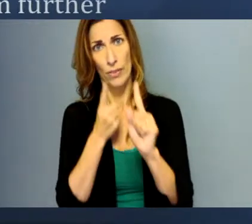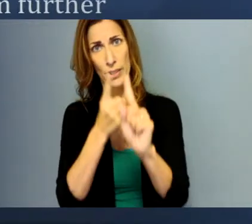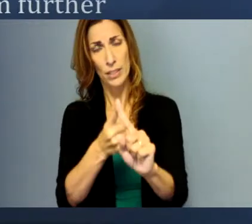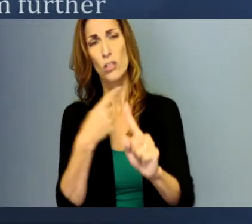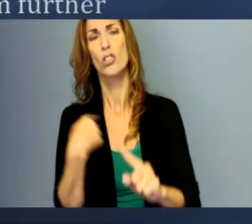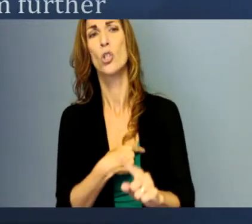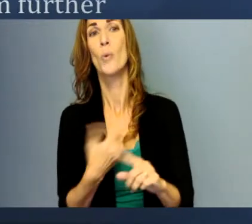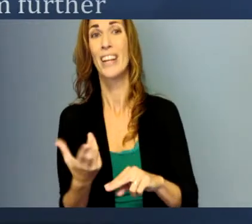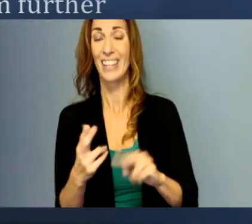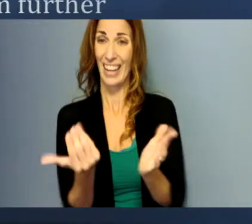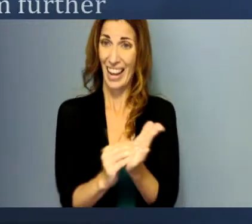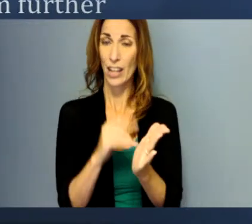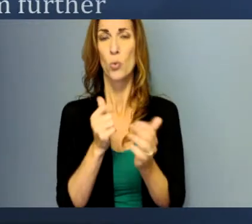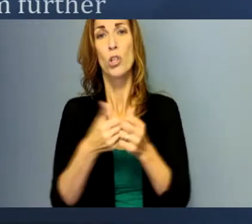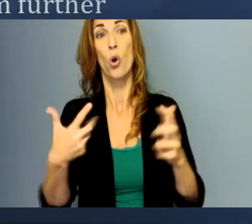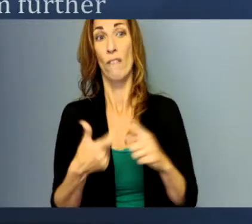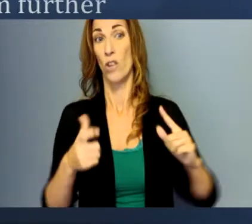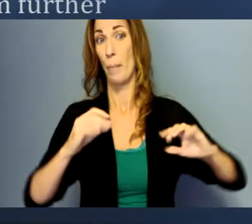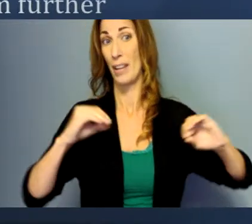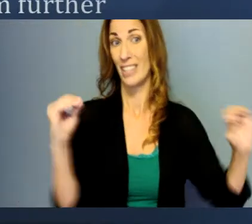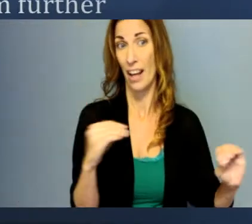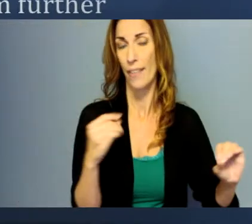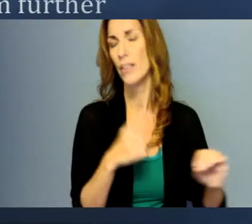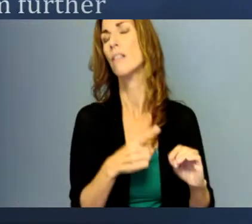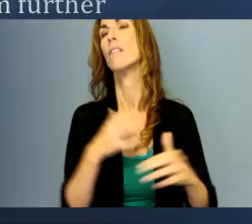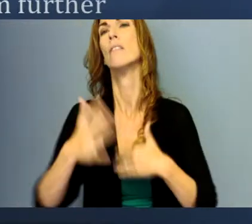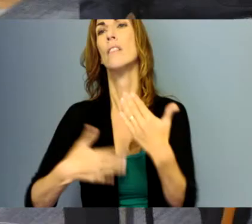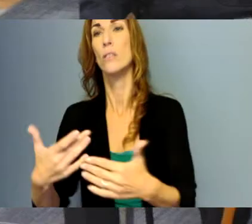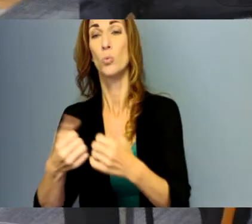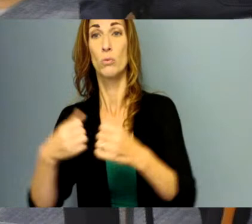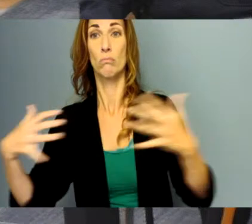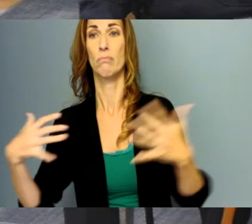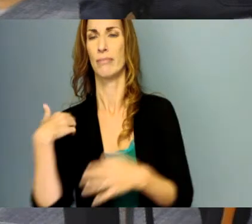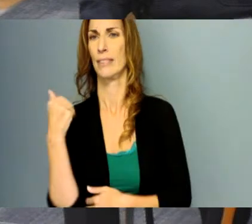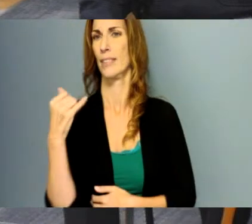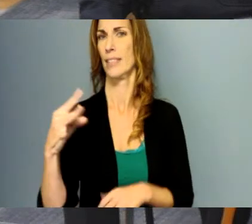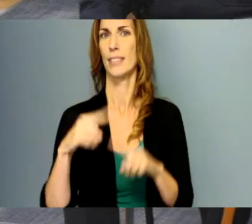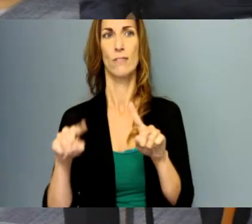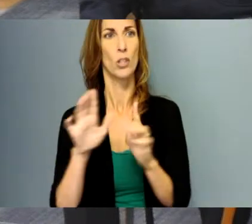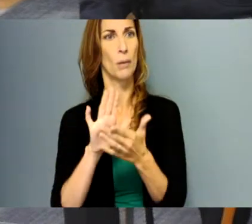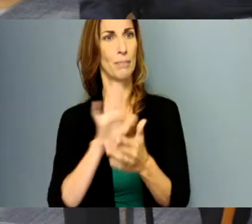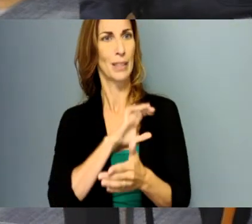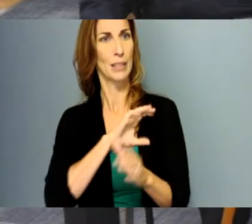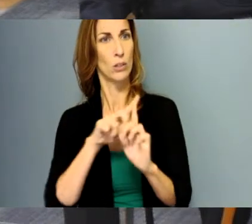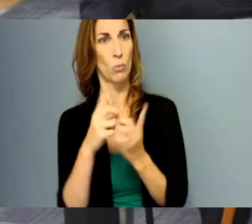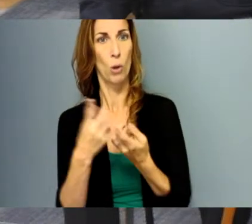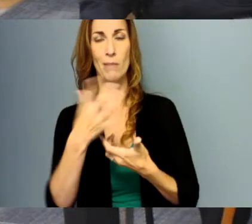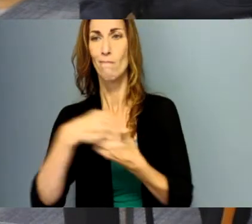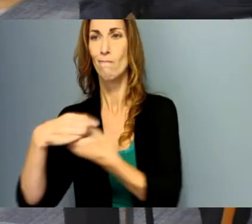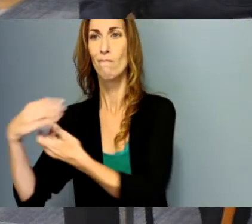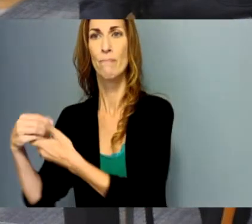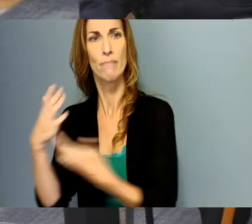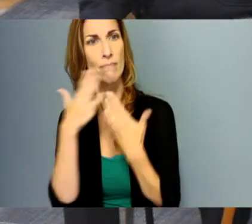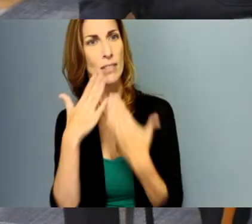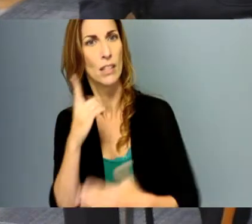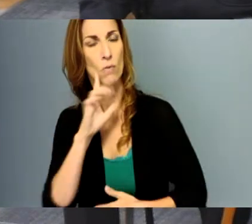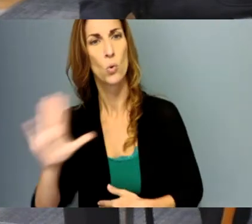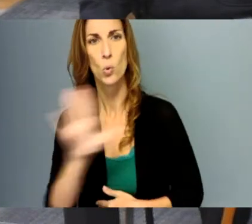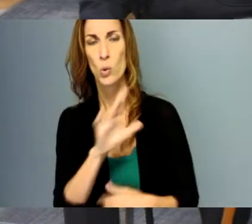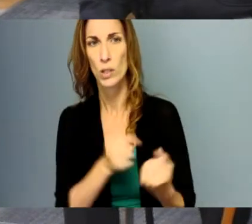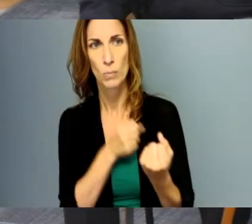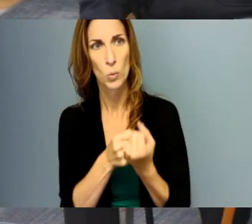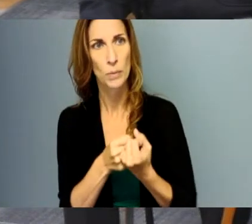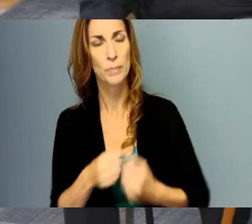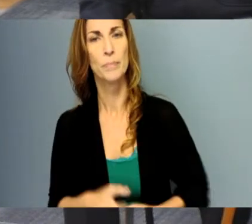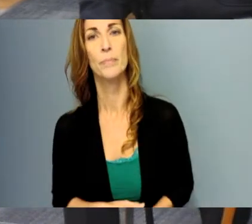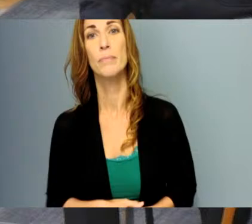grown from nothing to an initiative that's now working with 18 police departments. So thank you for your support. I also want